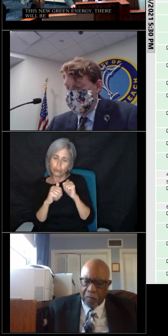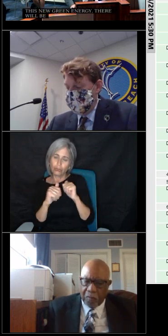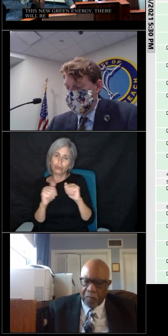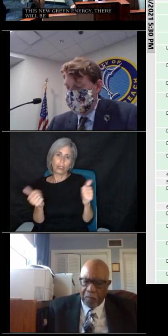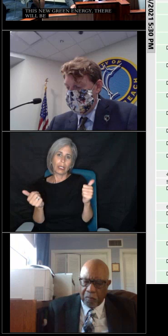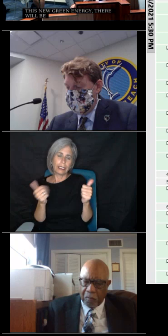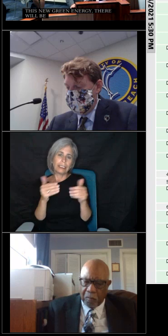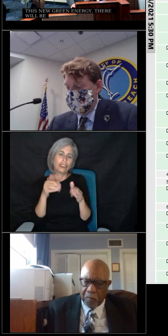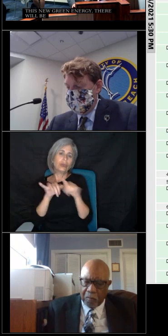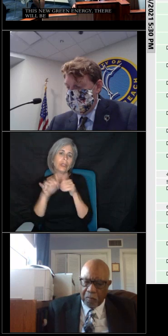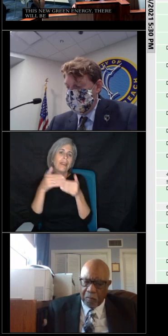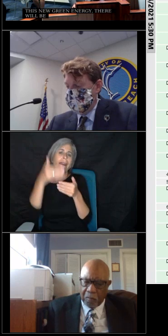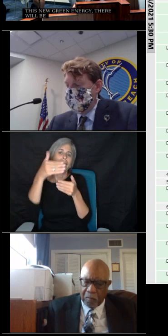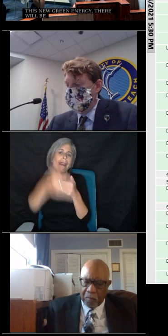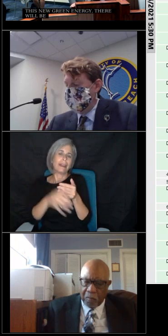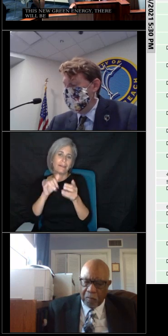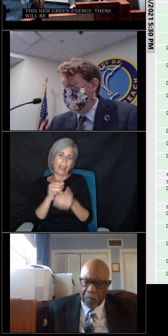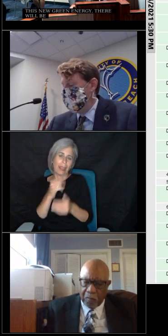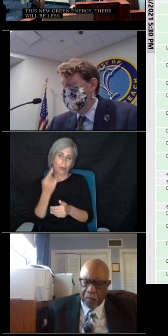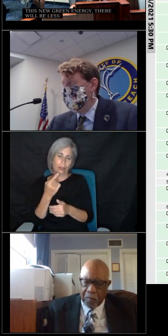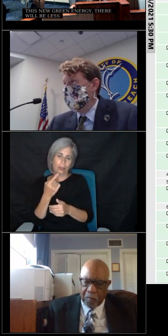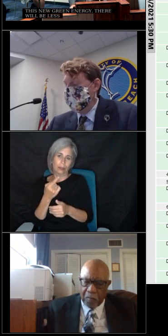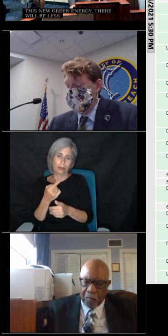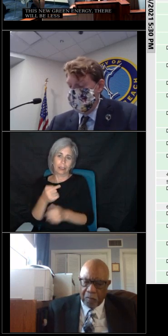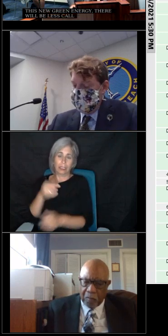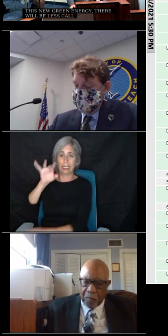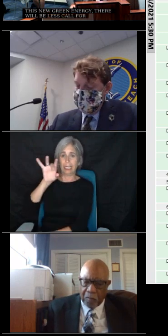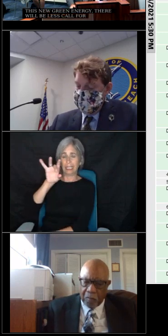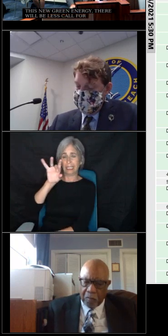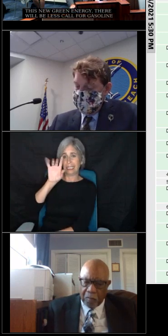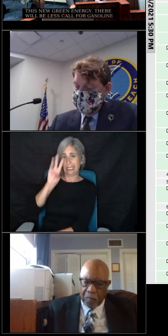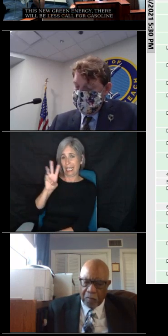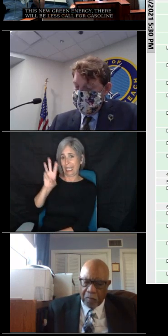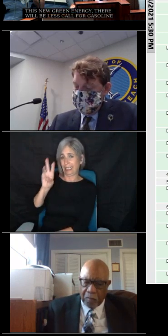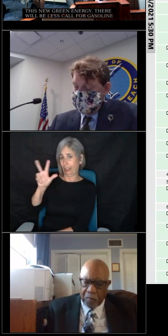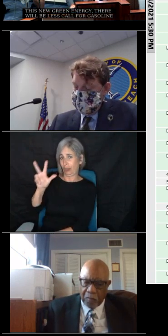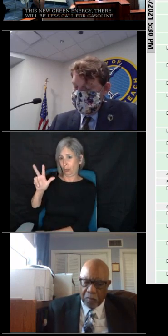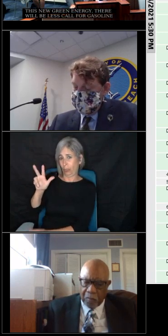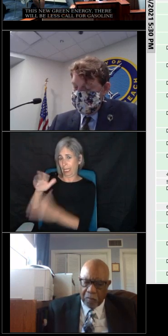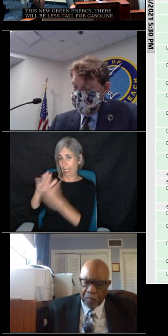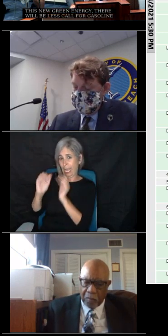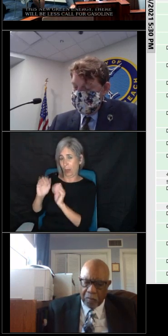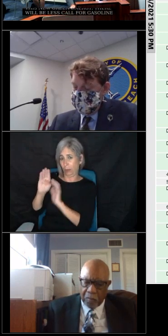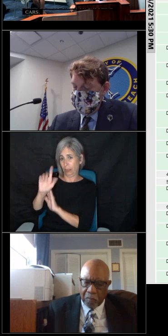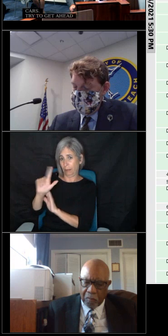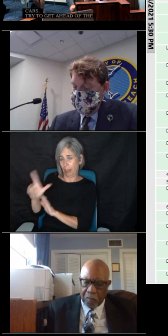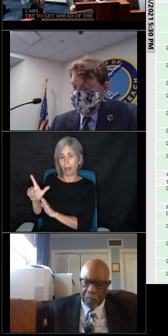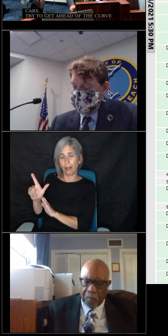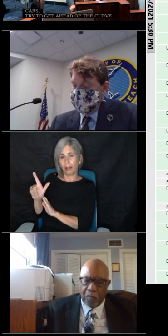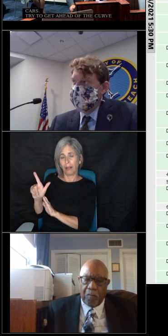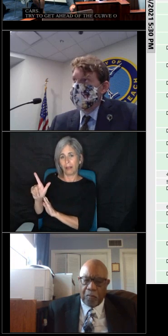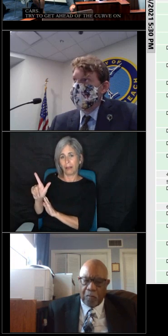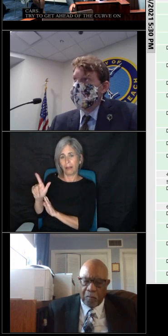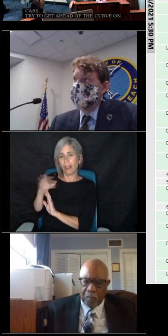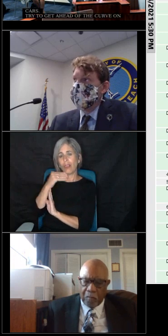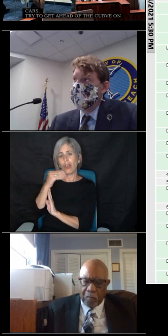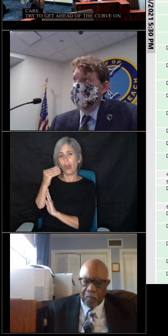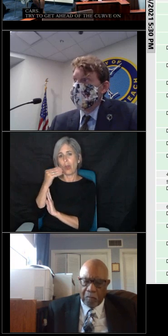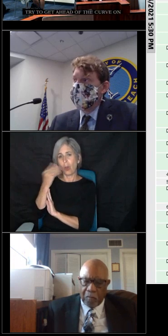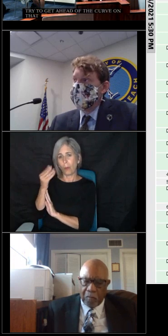one. H Bill 663, it was called the cottage food operations. The home cottage